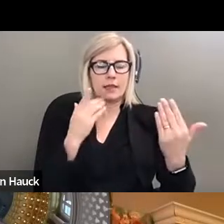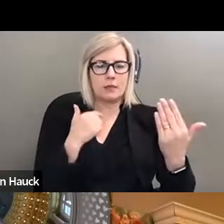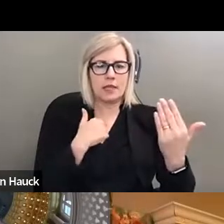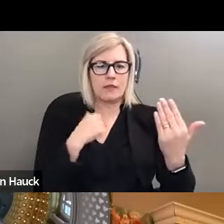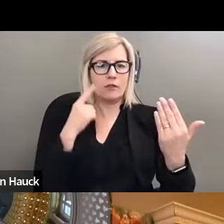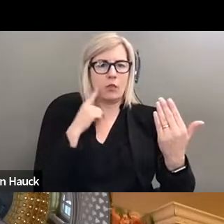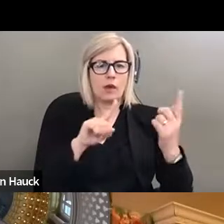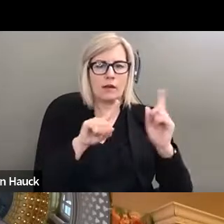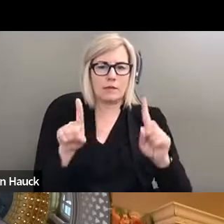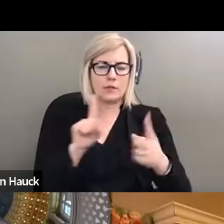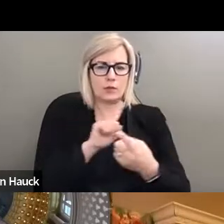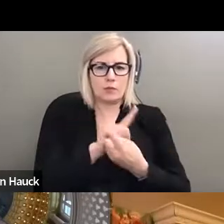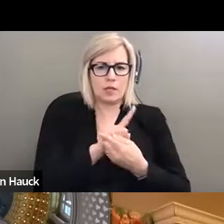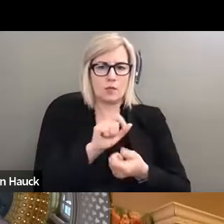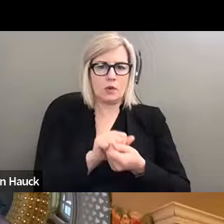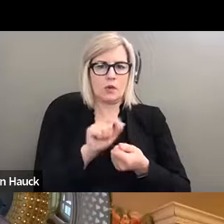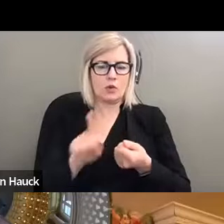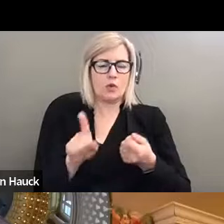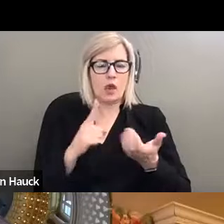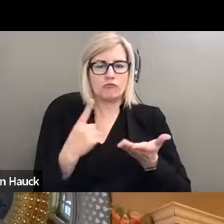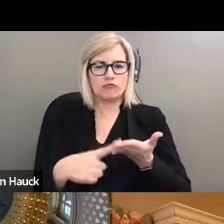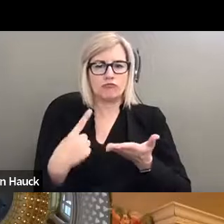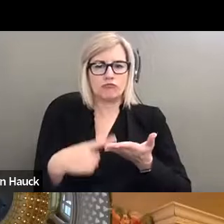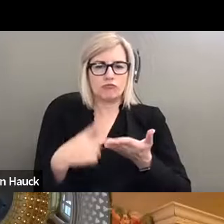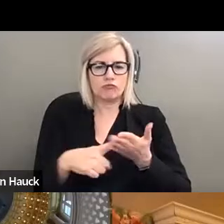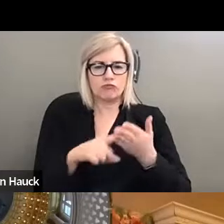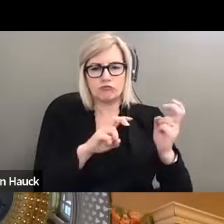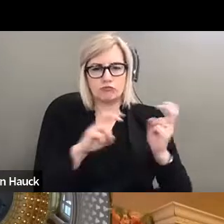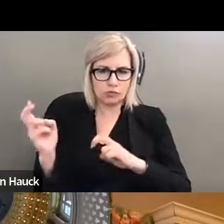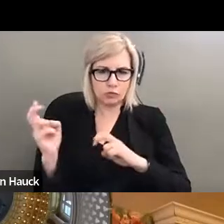with her and addressing the issues that I did.